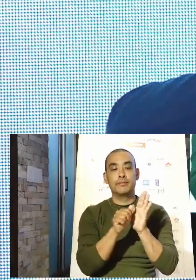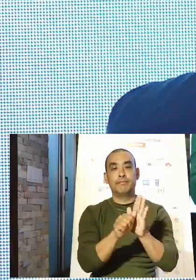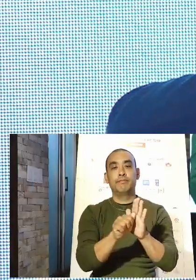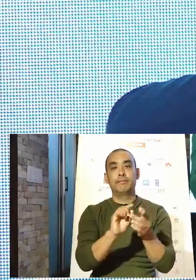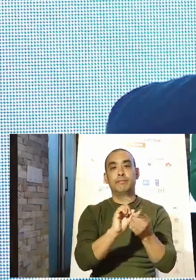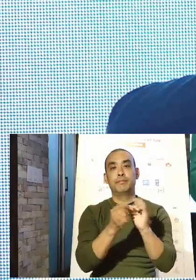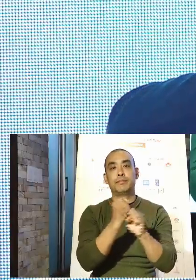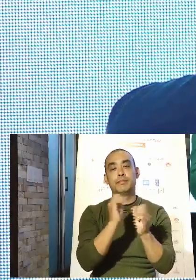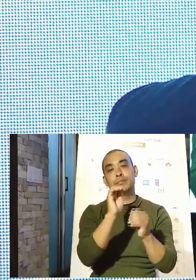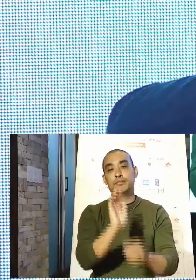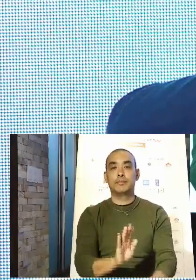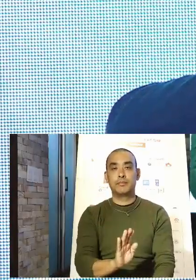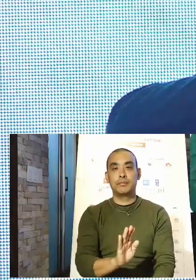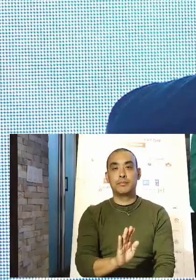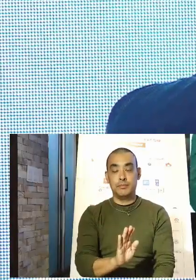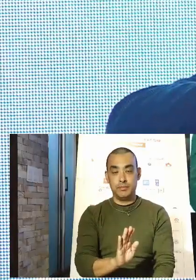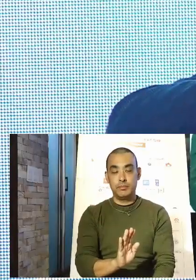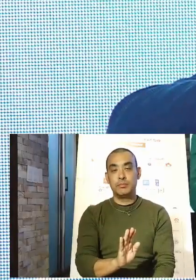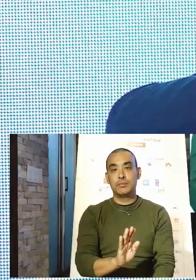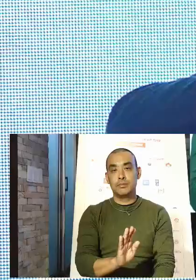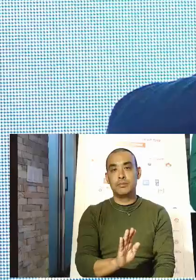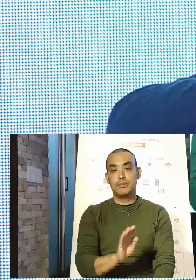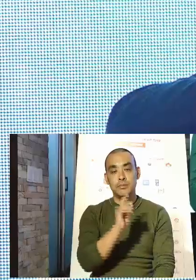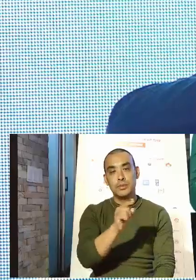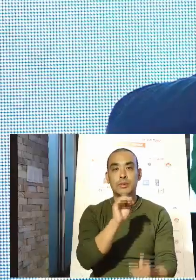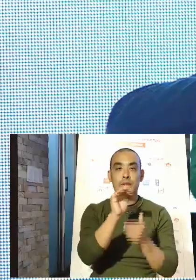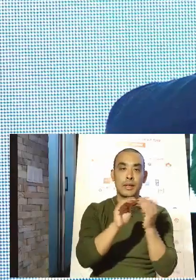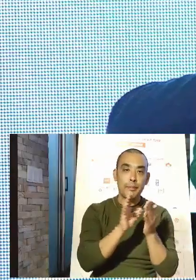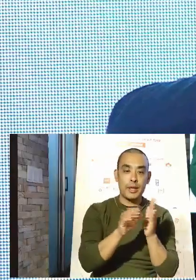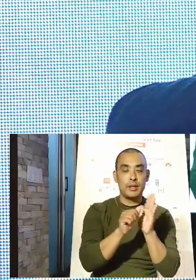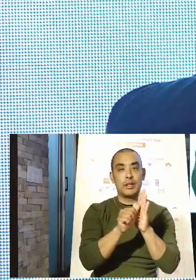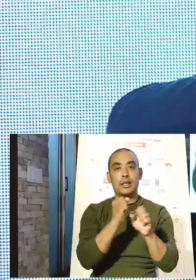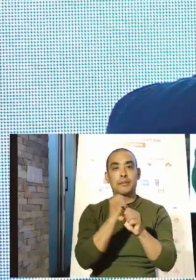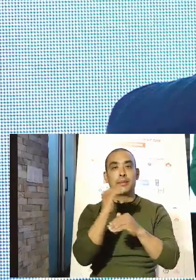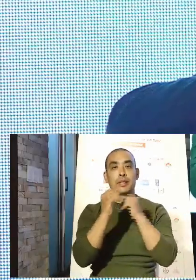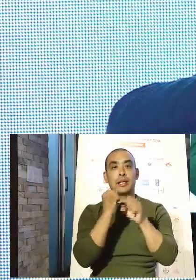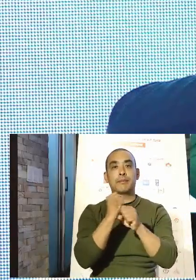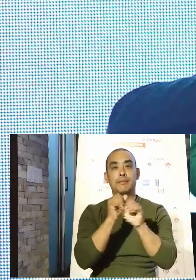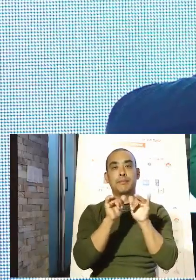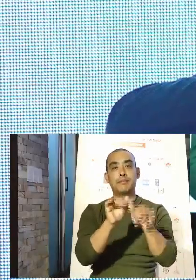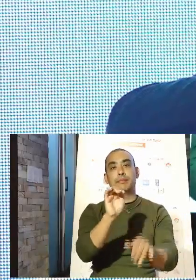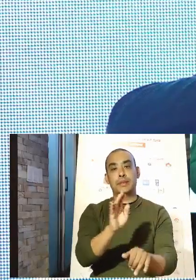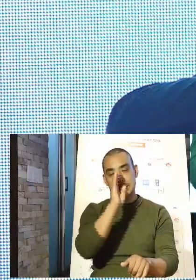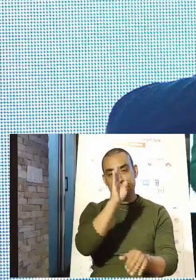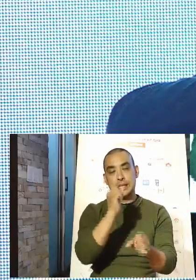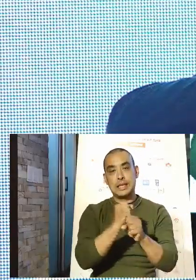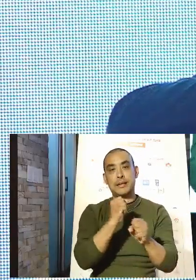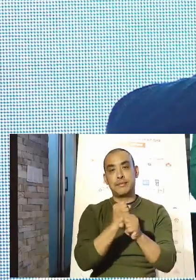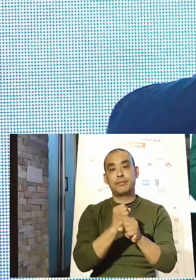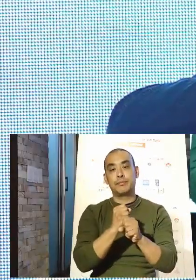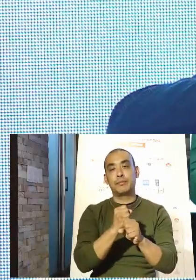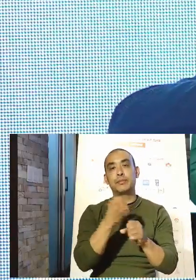change in the mindset initially, and we also engage the frontline health workers who are basically directly service